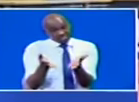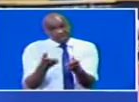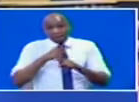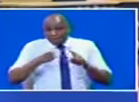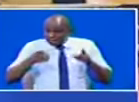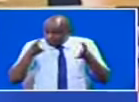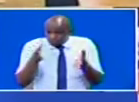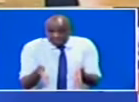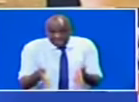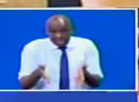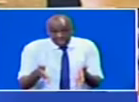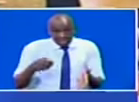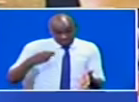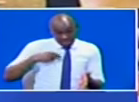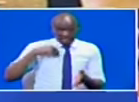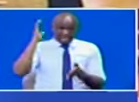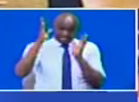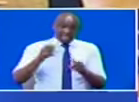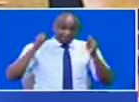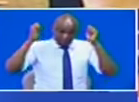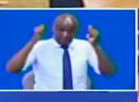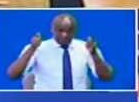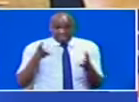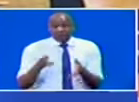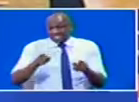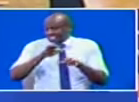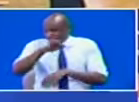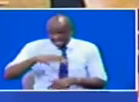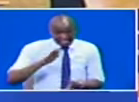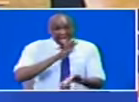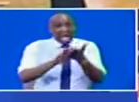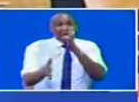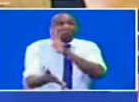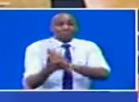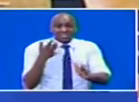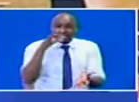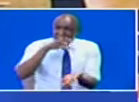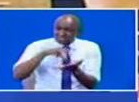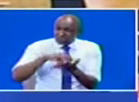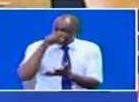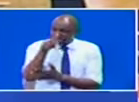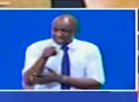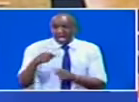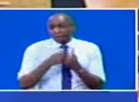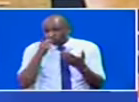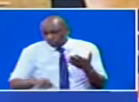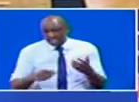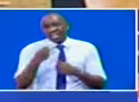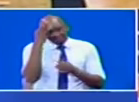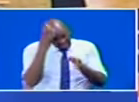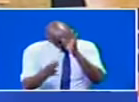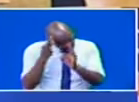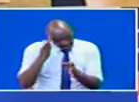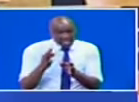But a long-standing lecturer strike has since rendered this place empty, a situation replicated across 33